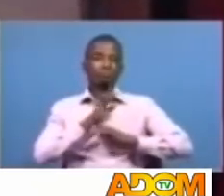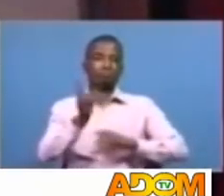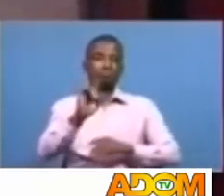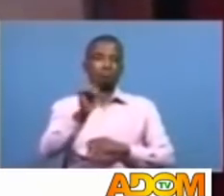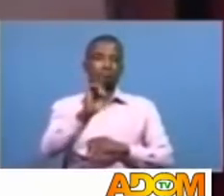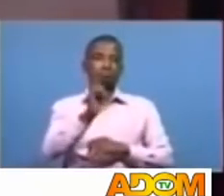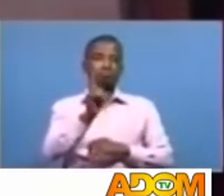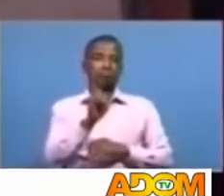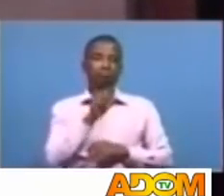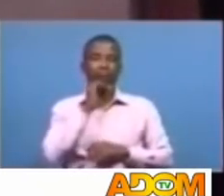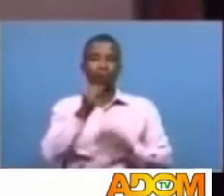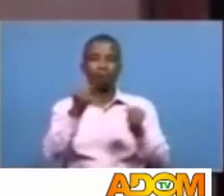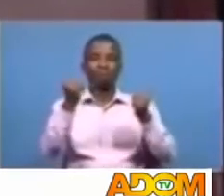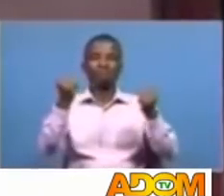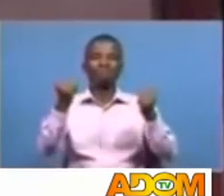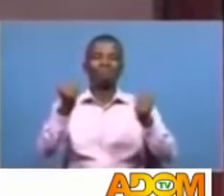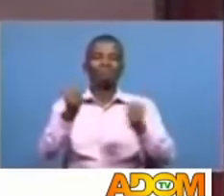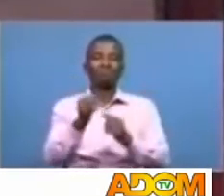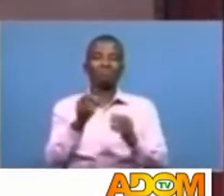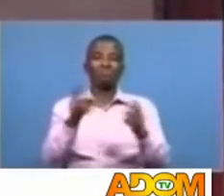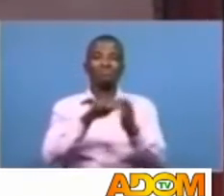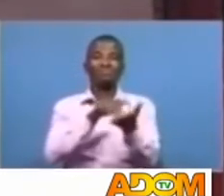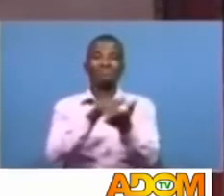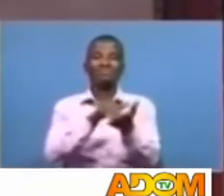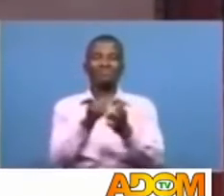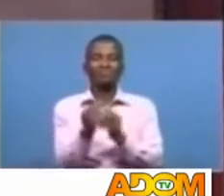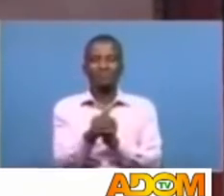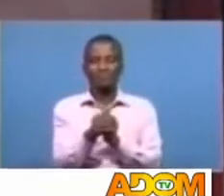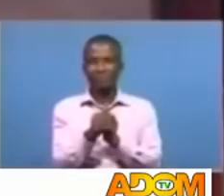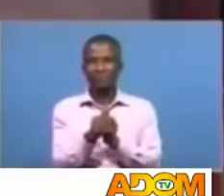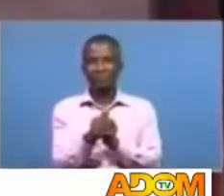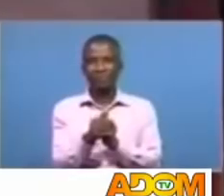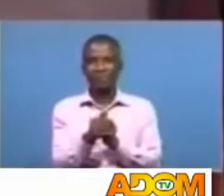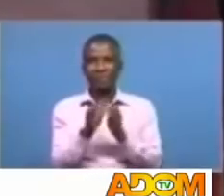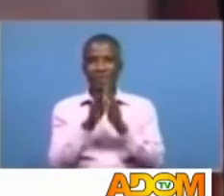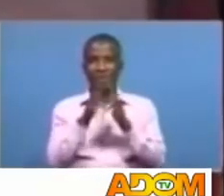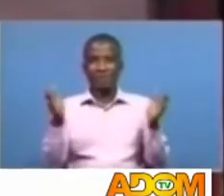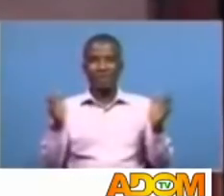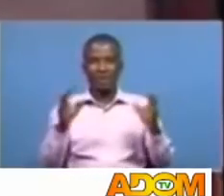conditions for the grant of